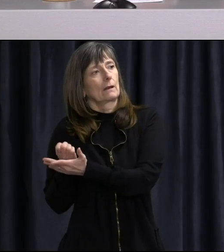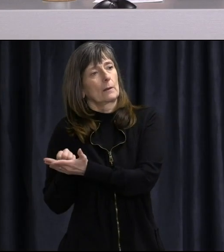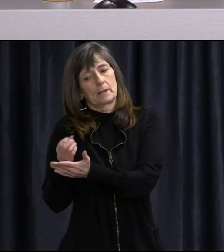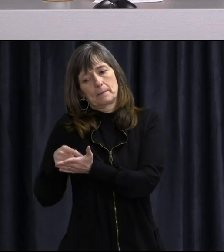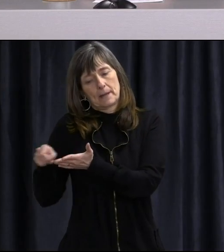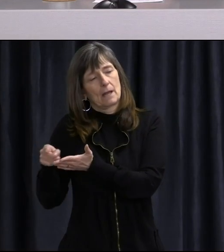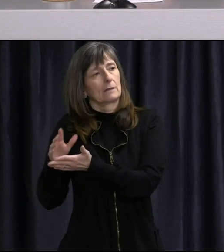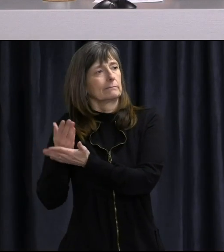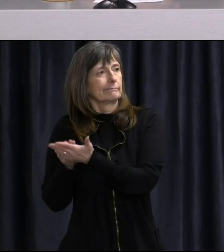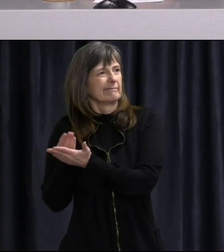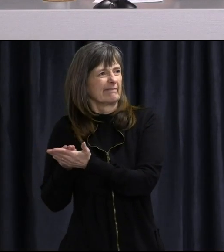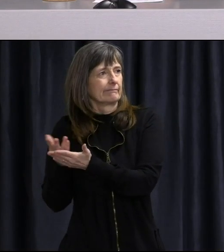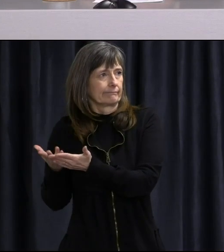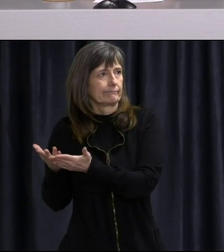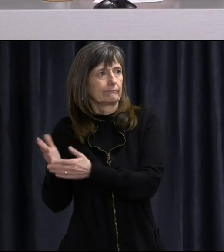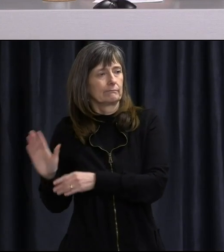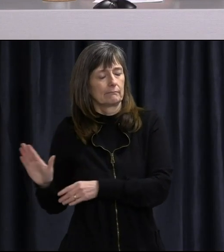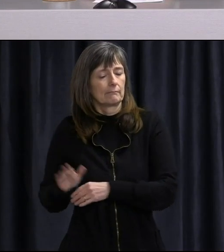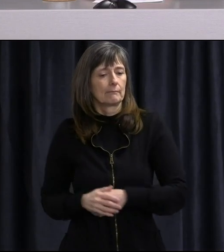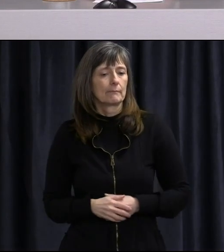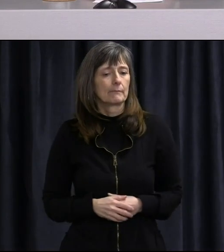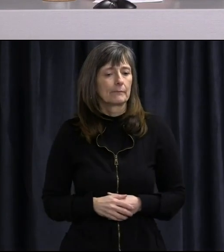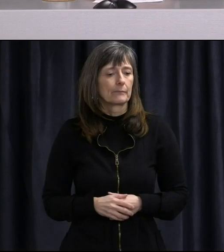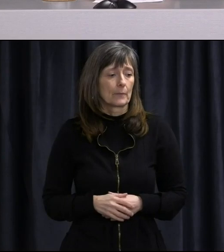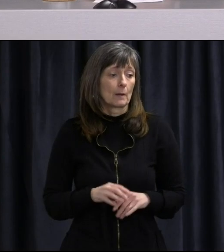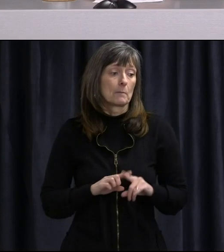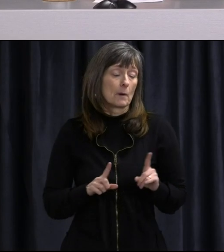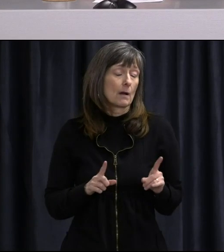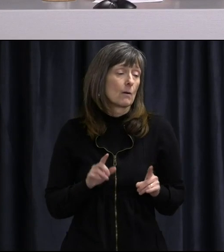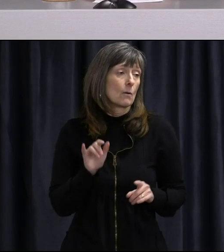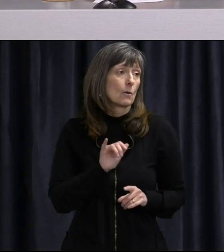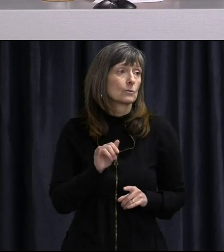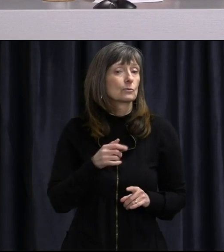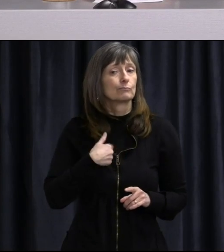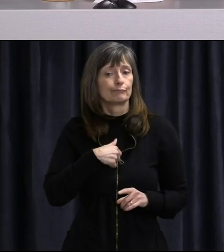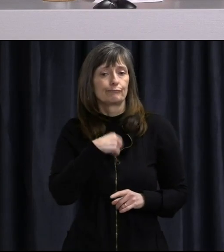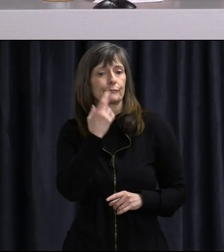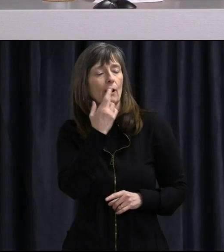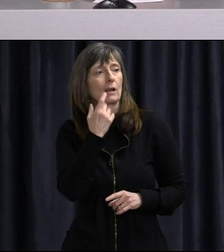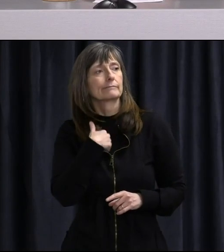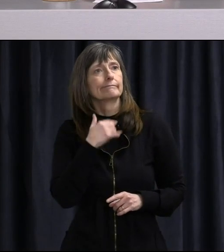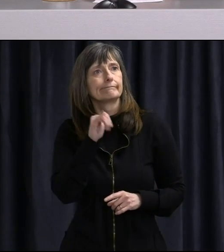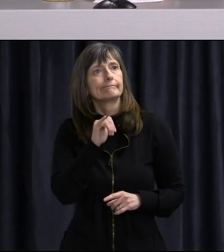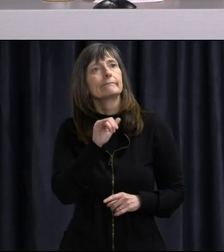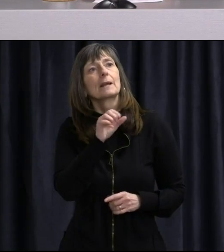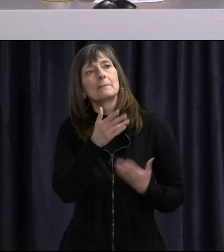certainly we're conscious of the need to look at the EI